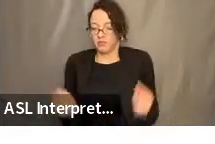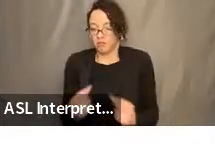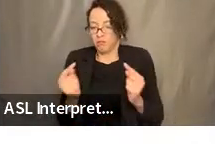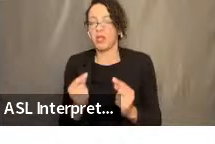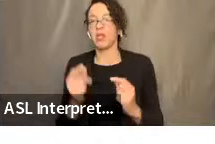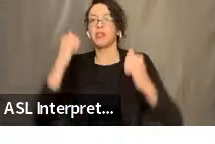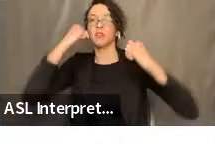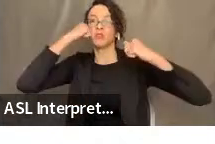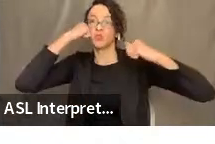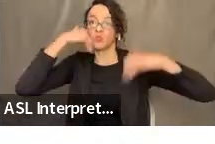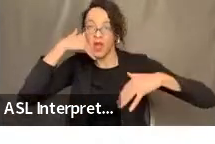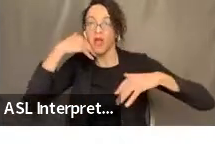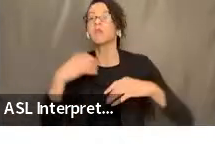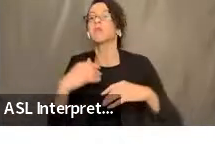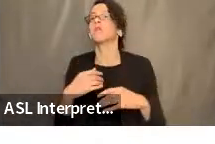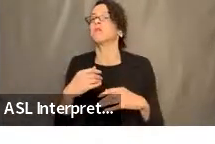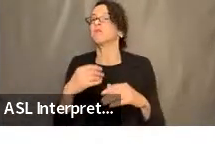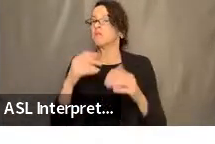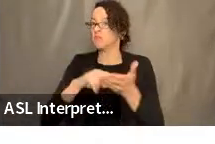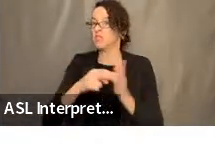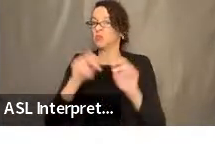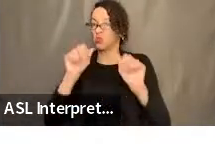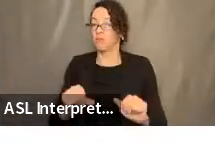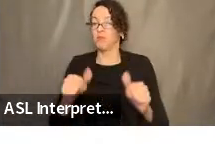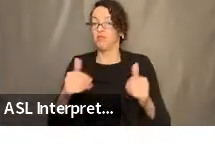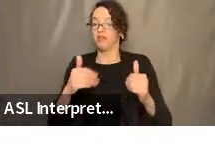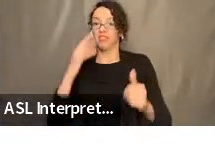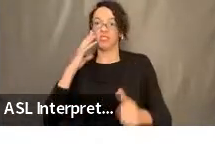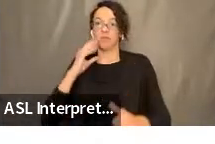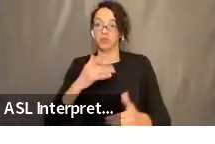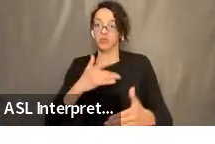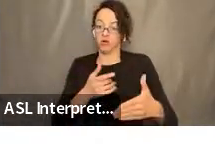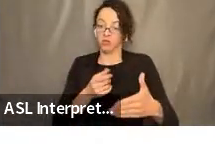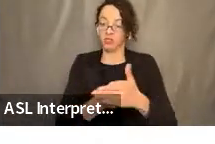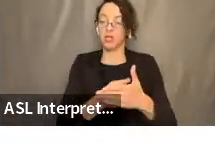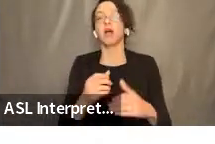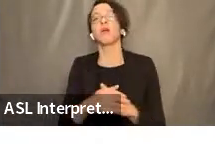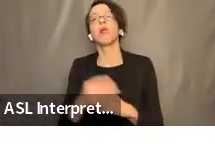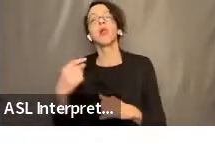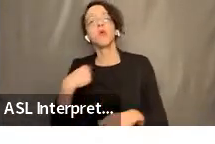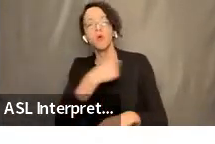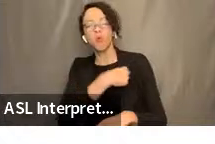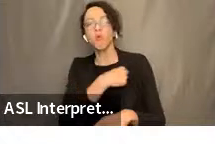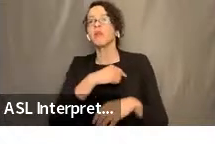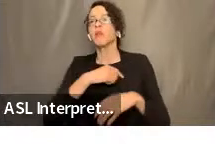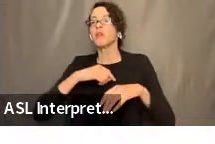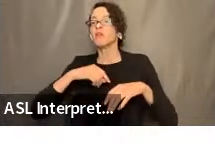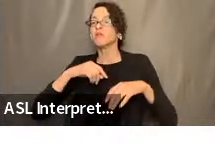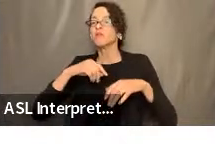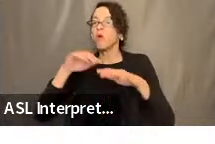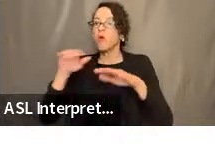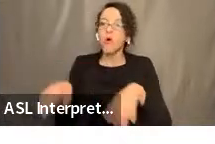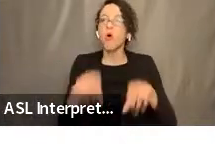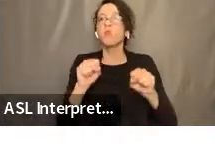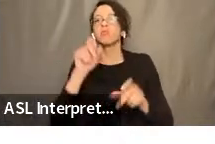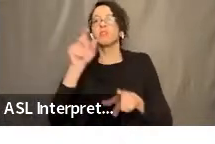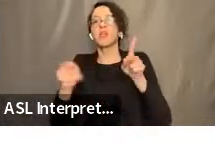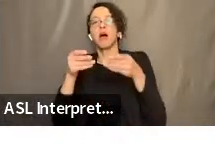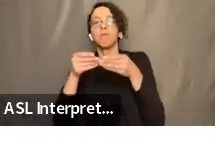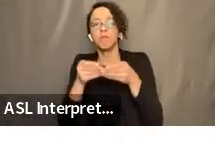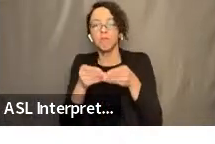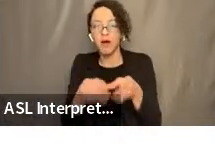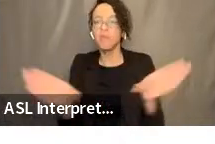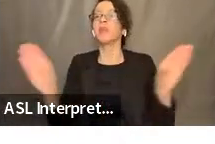health campaign to educate our citizens about that. And we have the same opportunity now. What is the best use of the